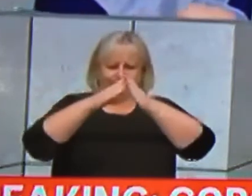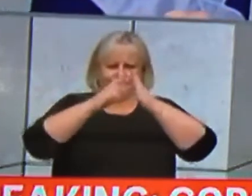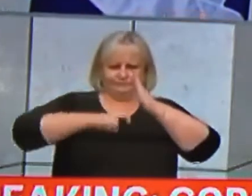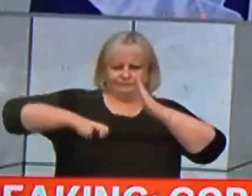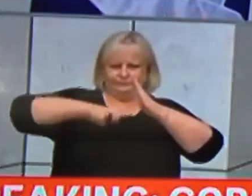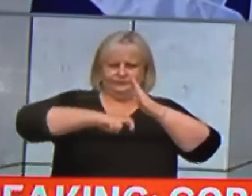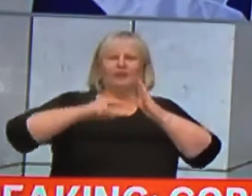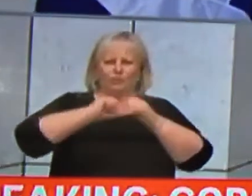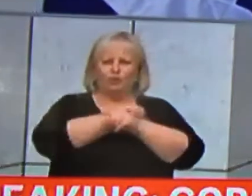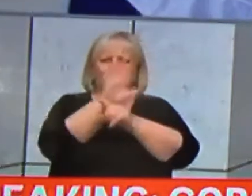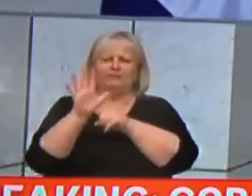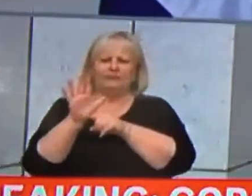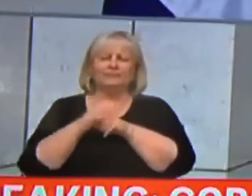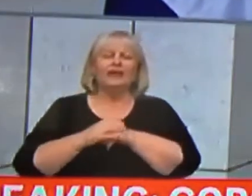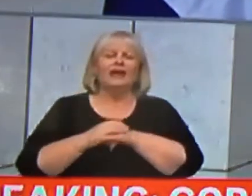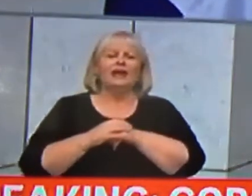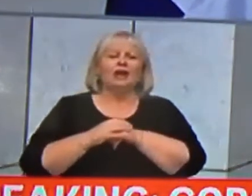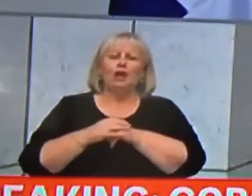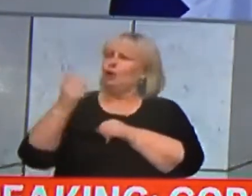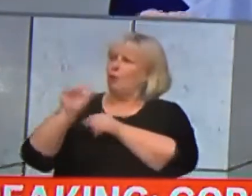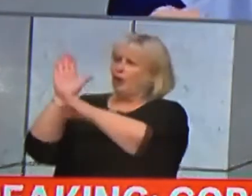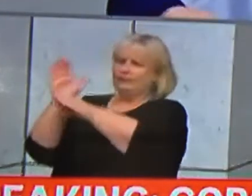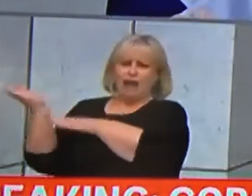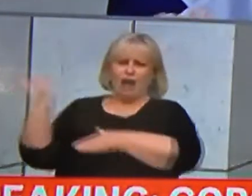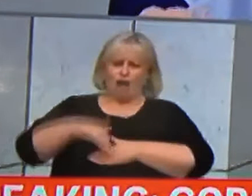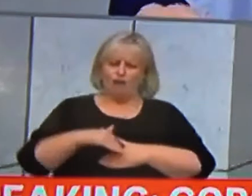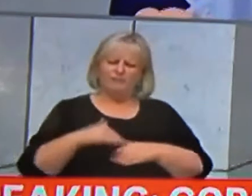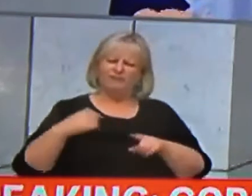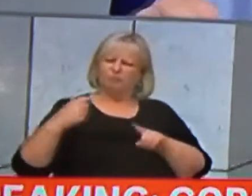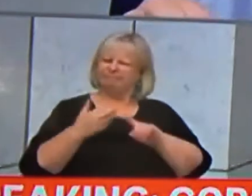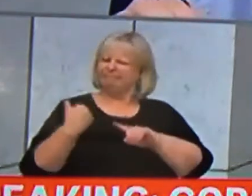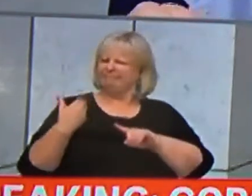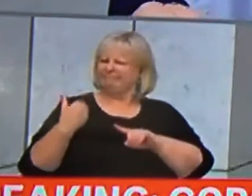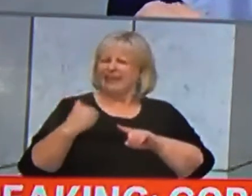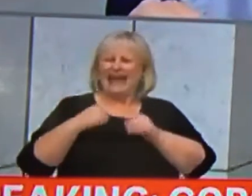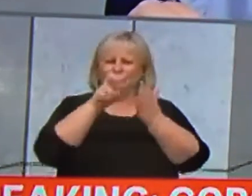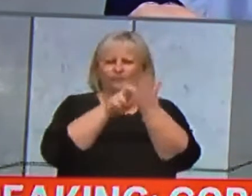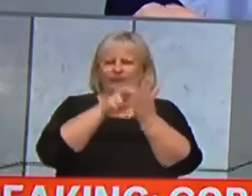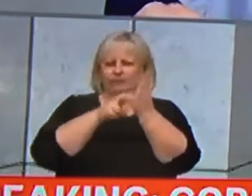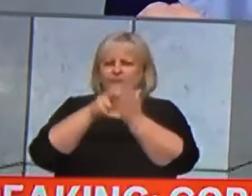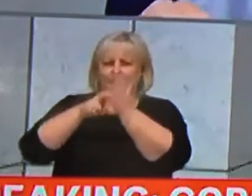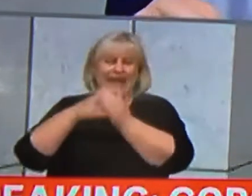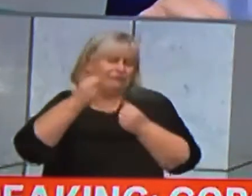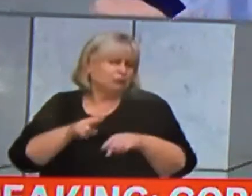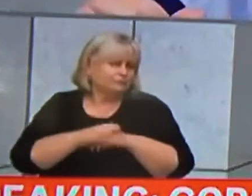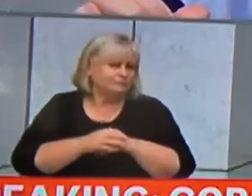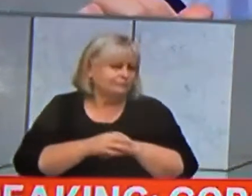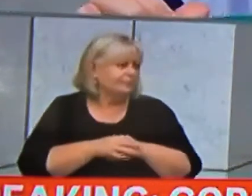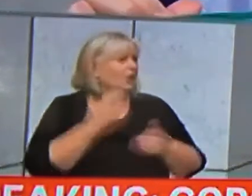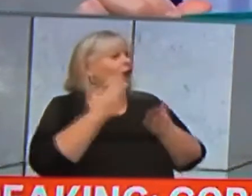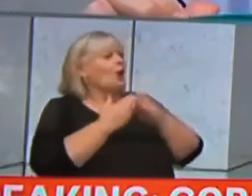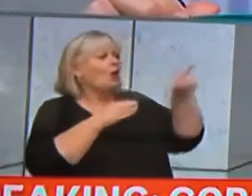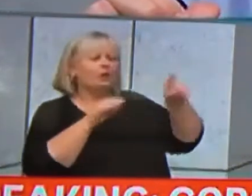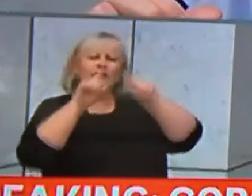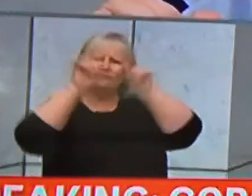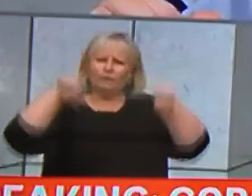coronavirus. Everyone who has been coming into Australia now for some time has had to fill this out. On this, they